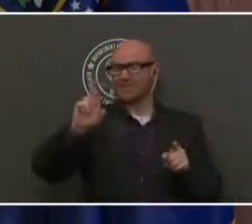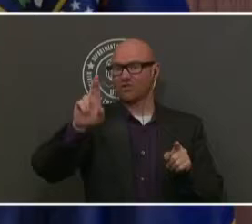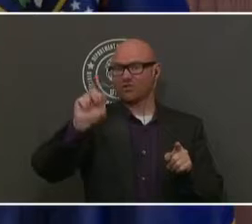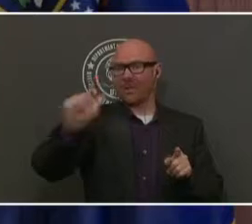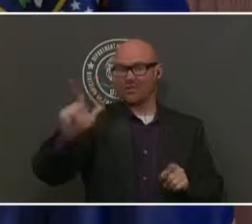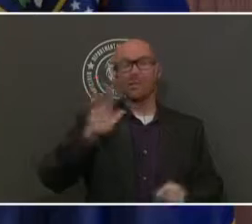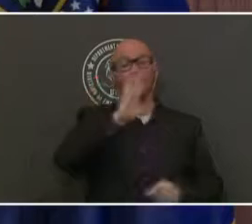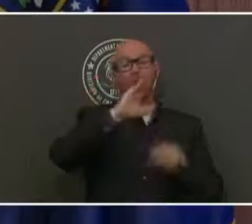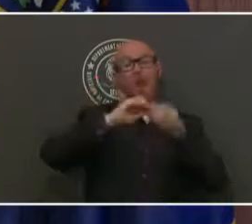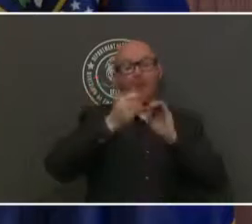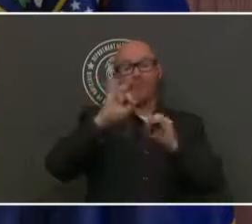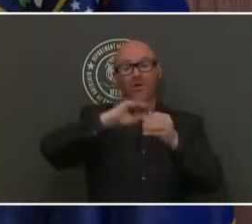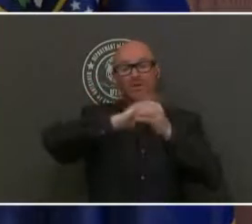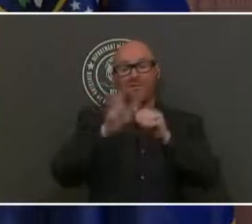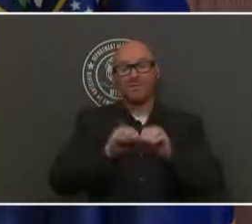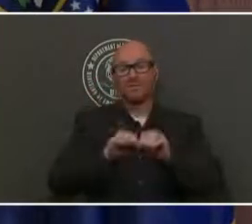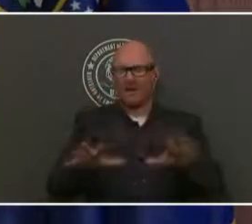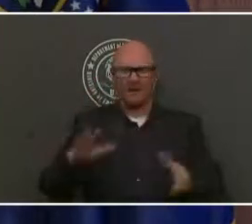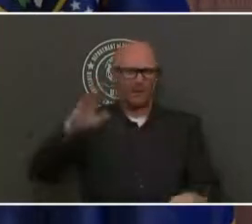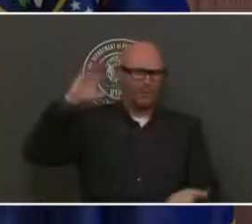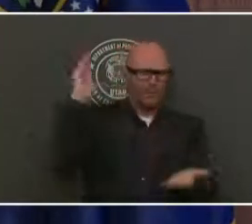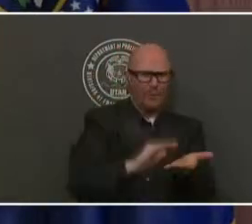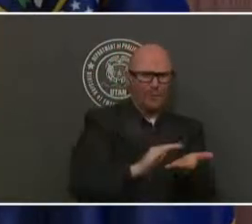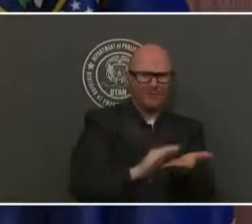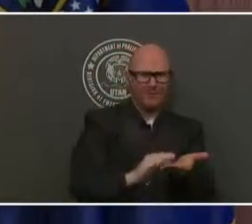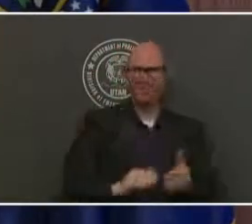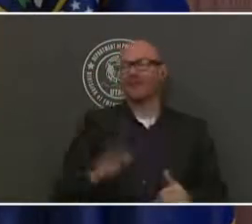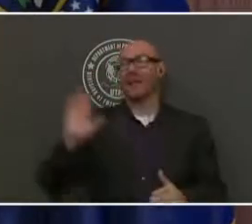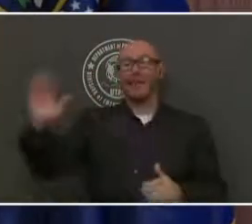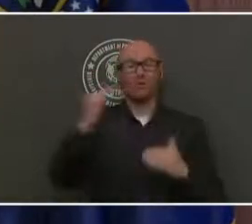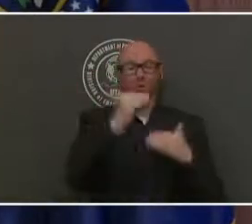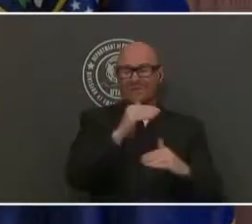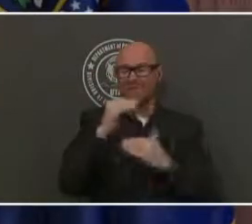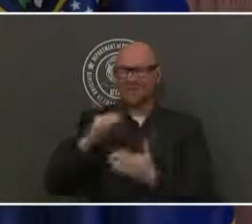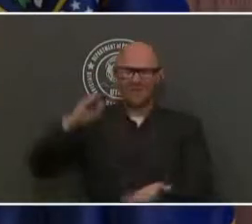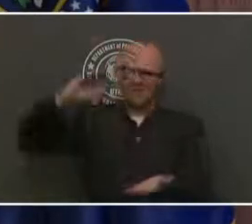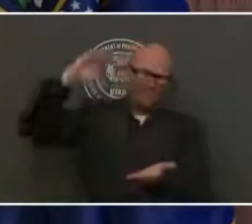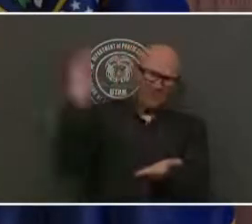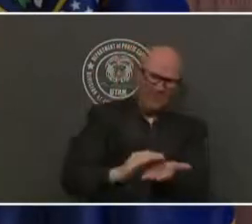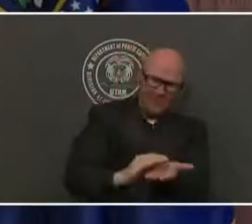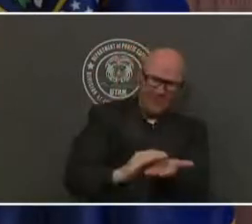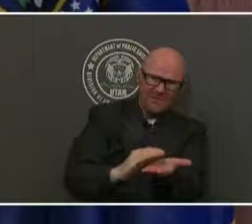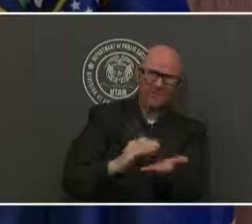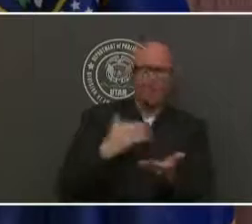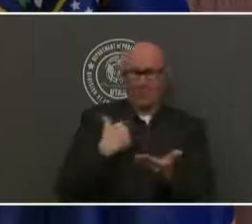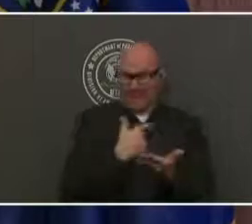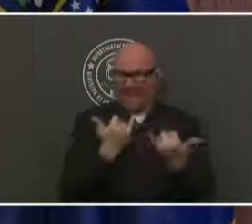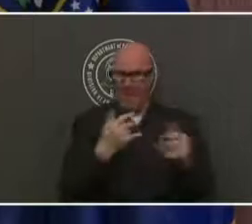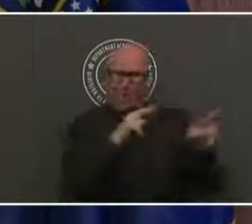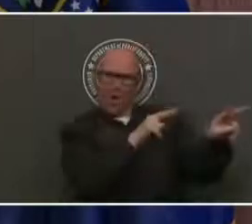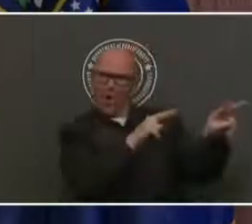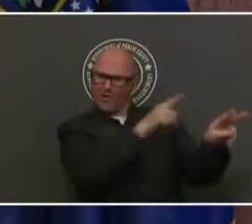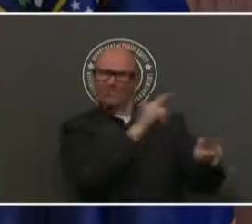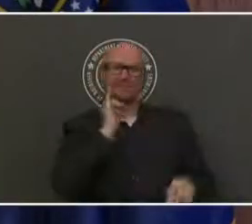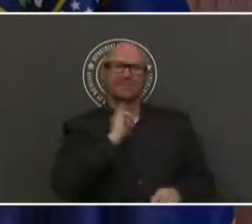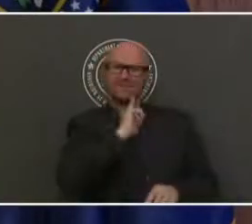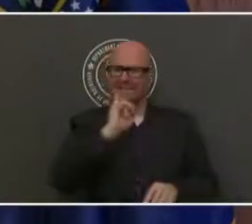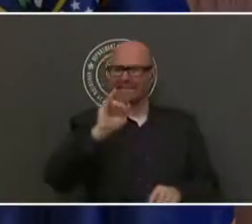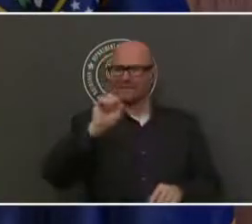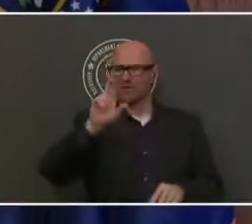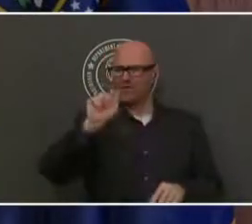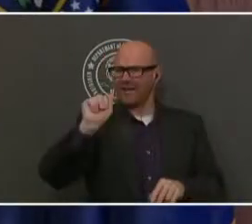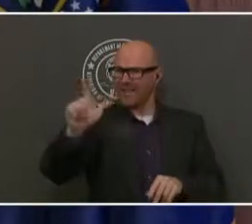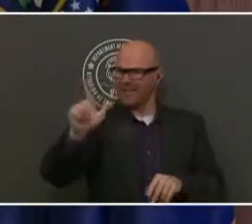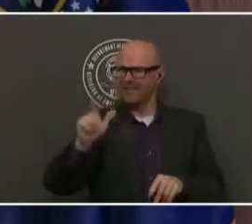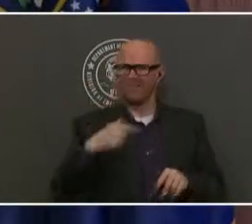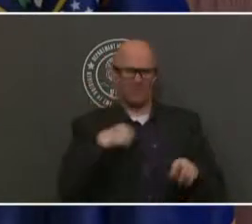and I think most, if not all, of the restrictions have gone away in Israel. So we're watching them very closely. I do think